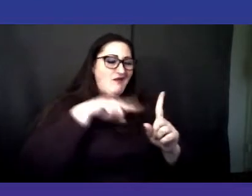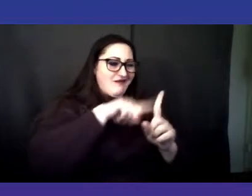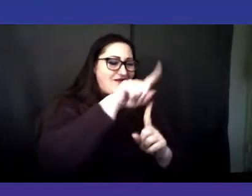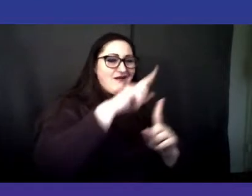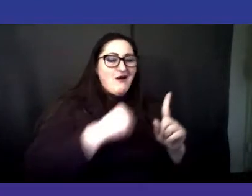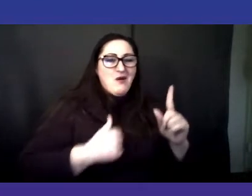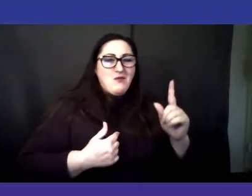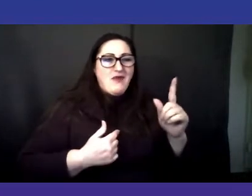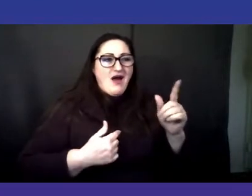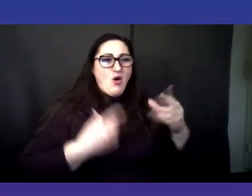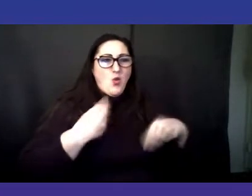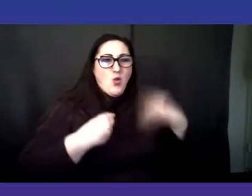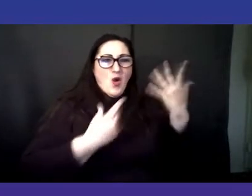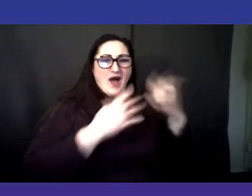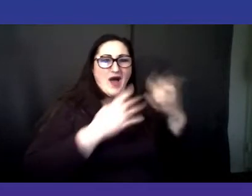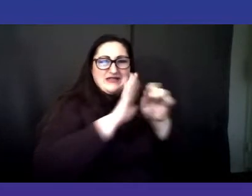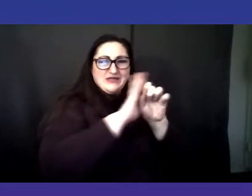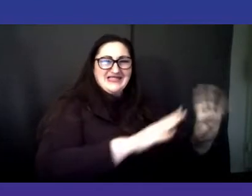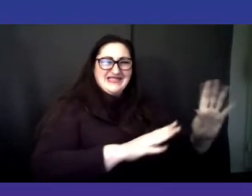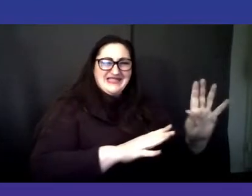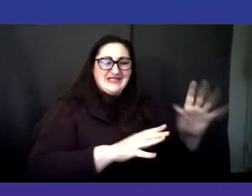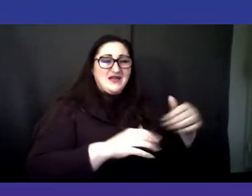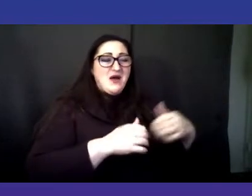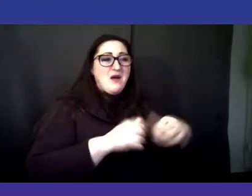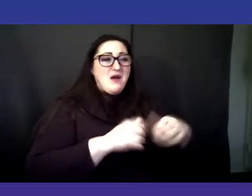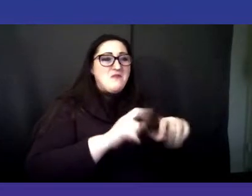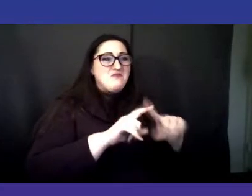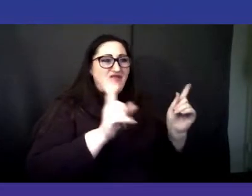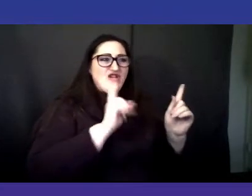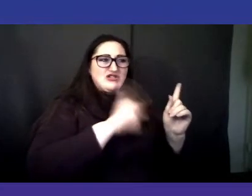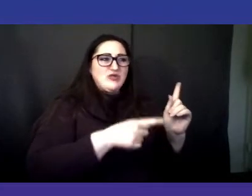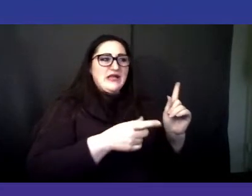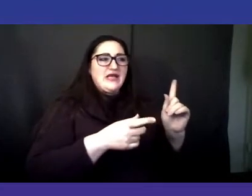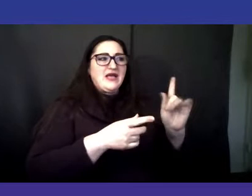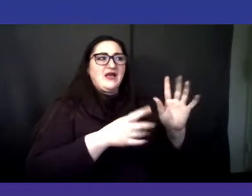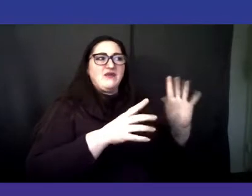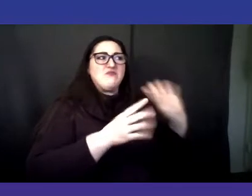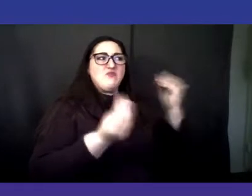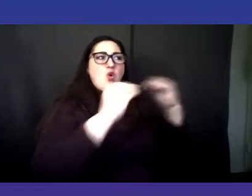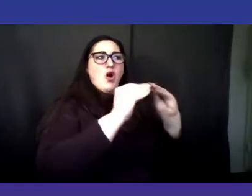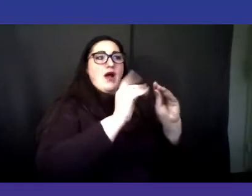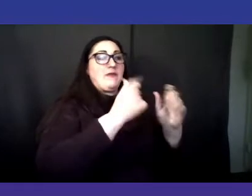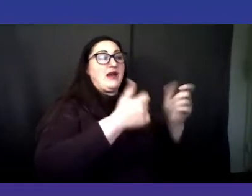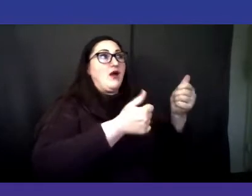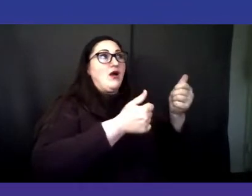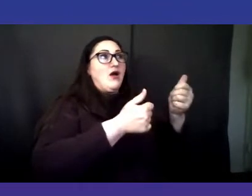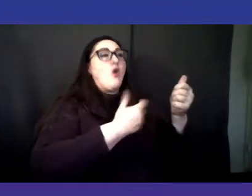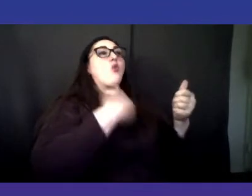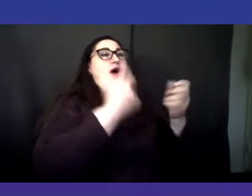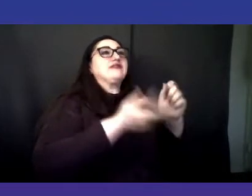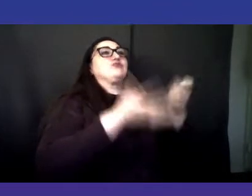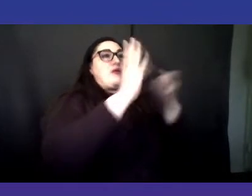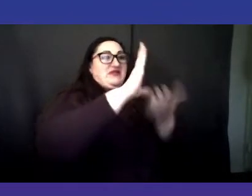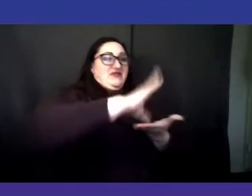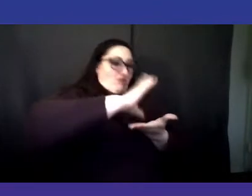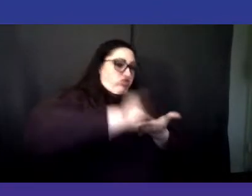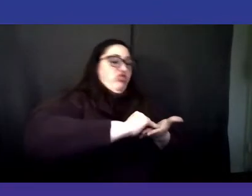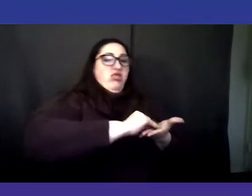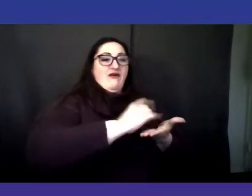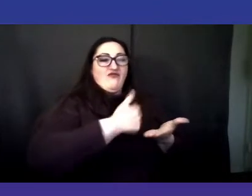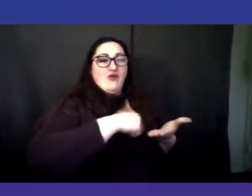tried to be oppressed out of us. So thinking of dreaming as a practice, how